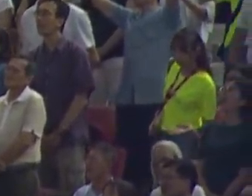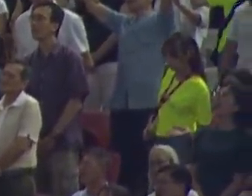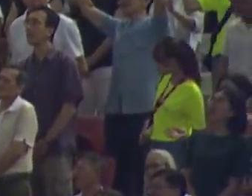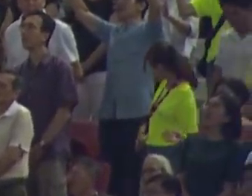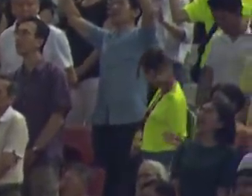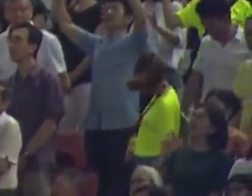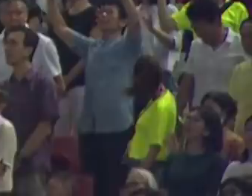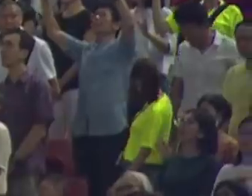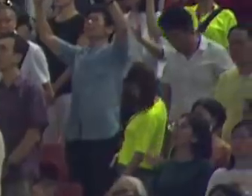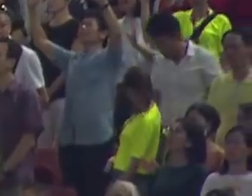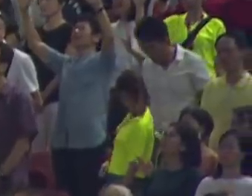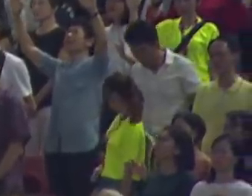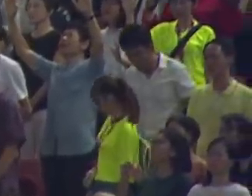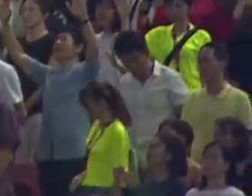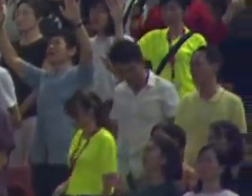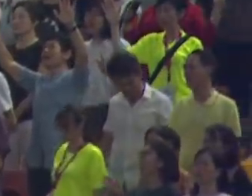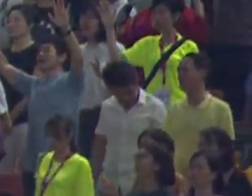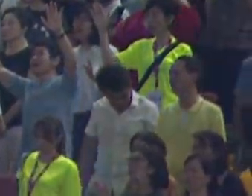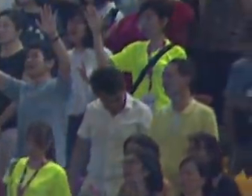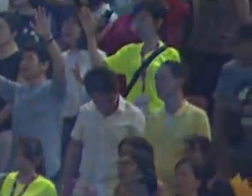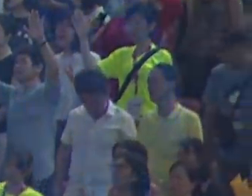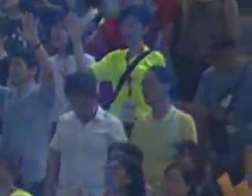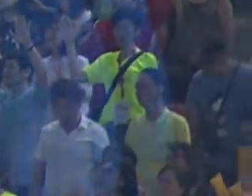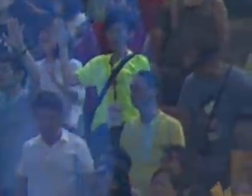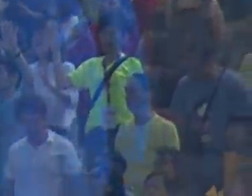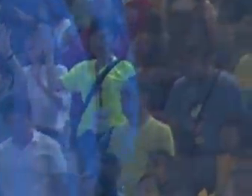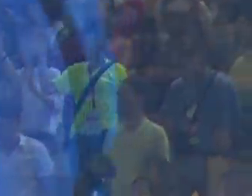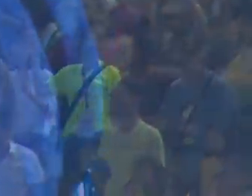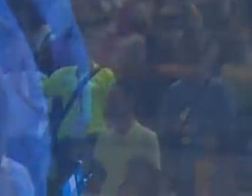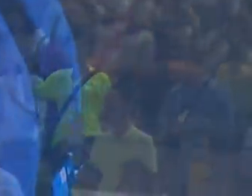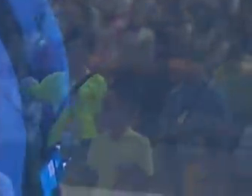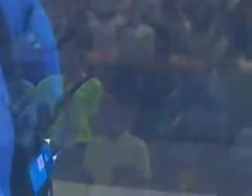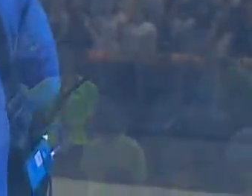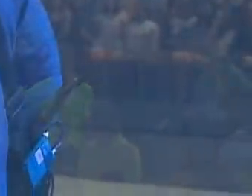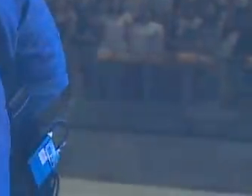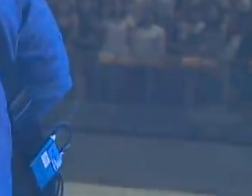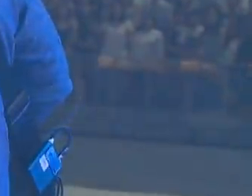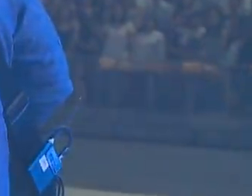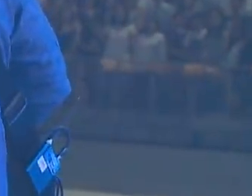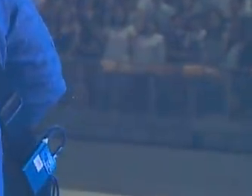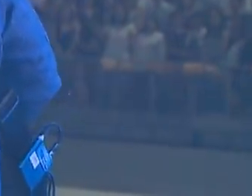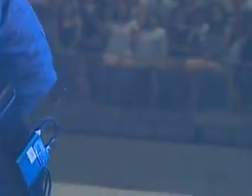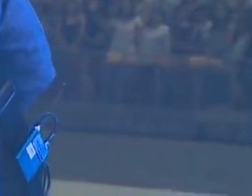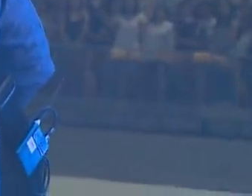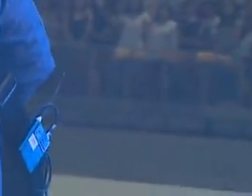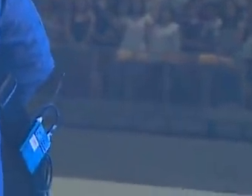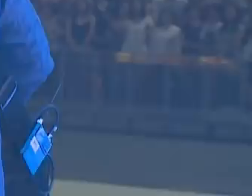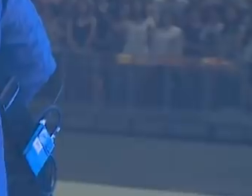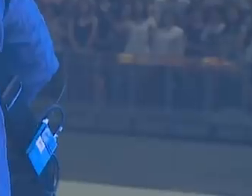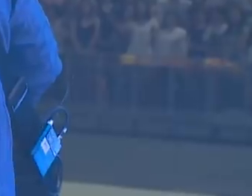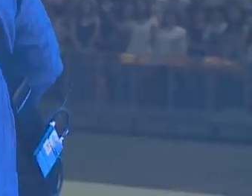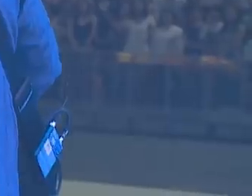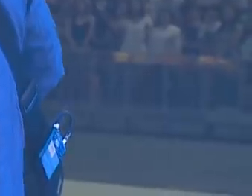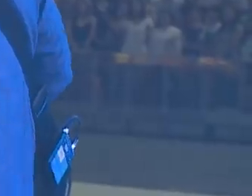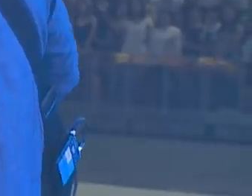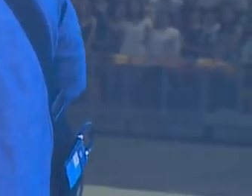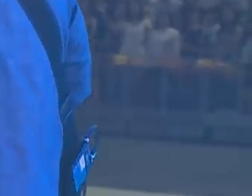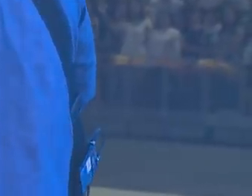and like a flood, His mercy reigns.